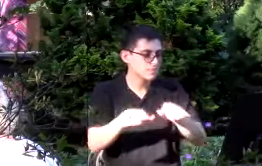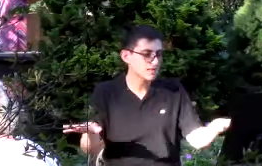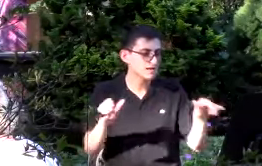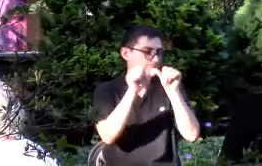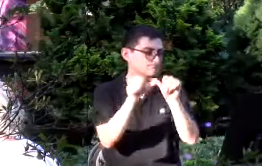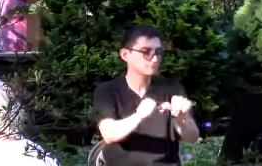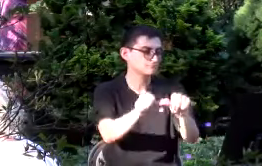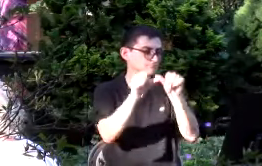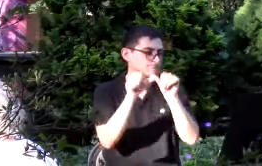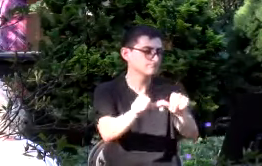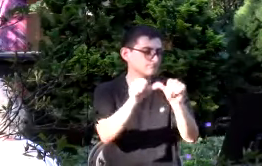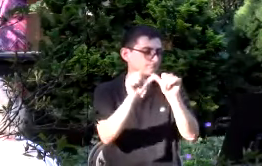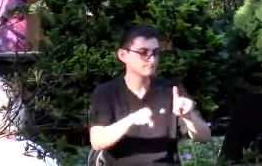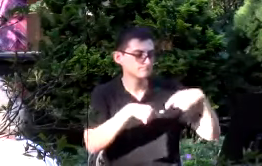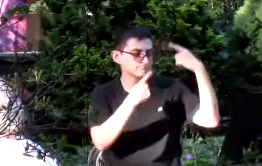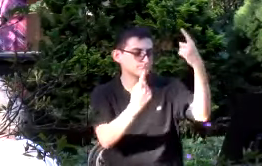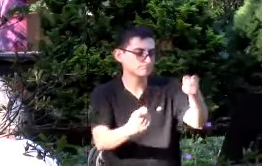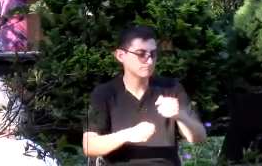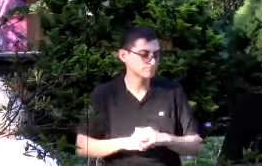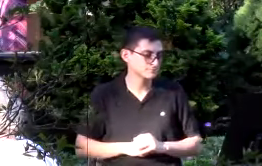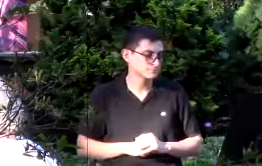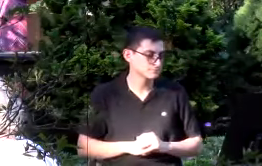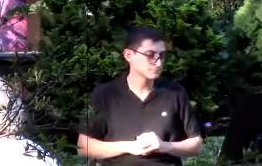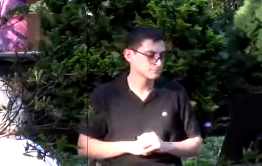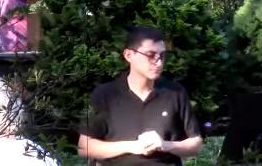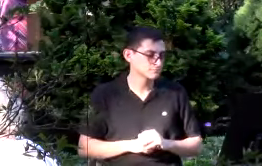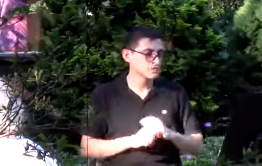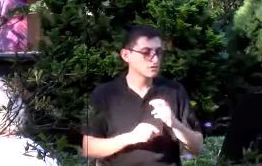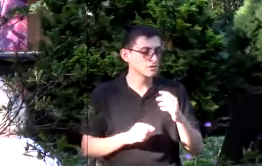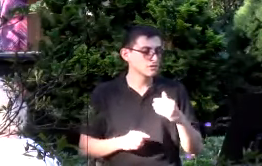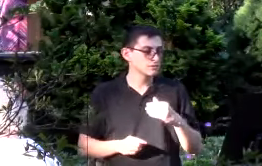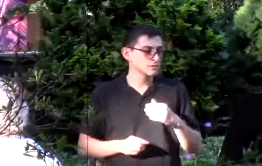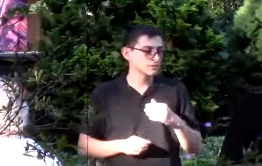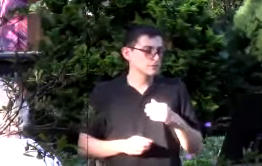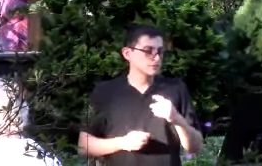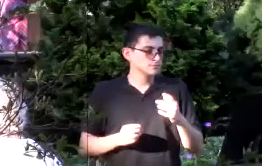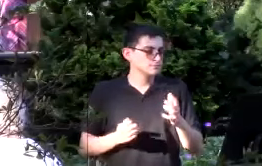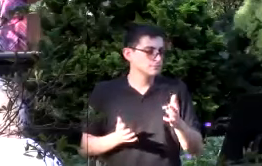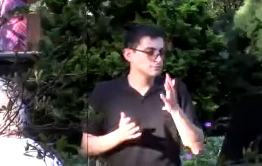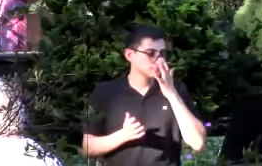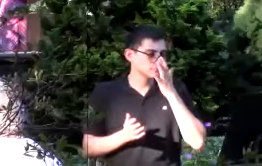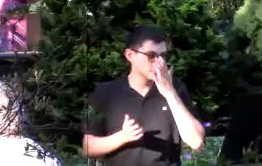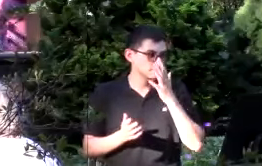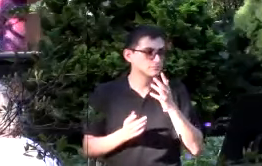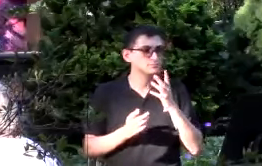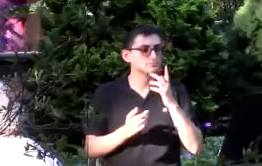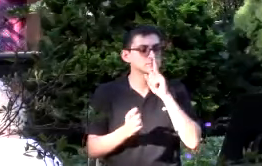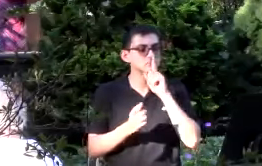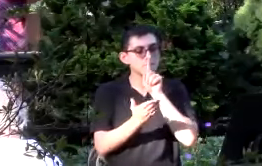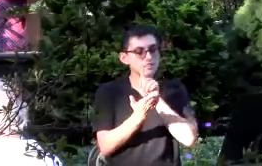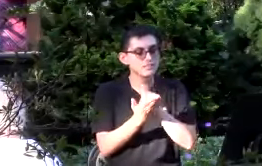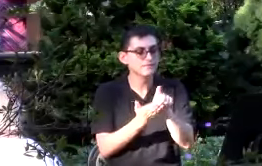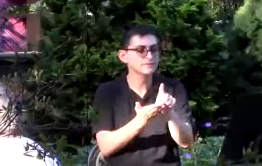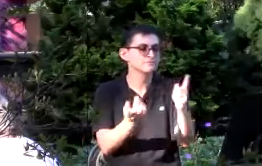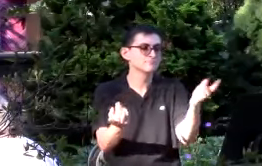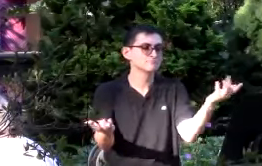la la la la la la, chadoti, likrat likrat kala, b'nei b'nei Shabbat negabela,